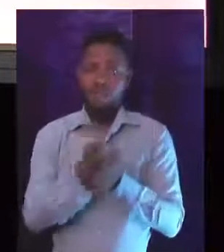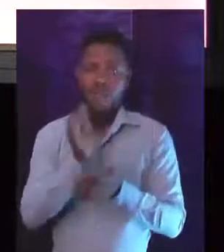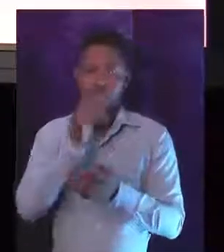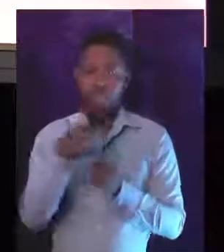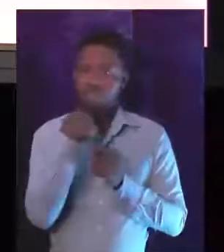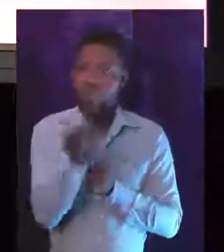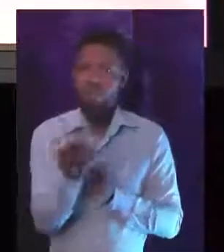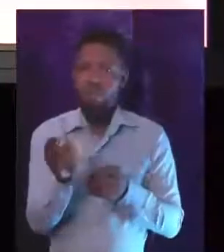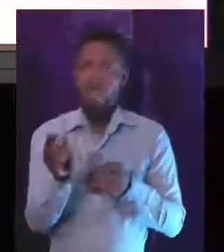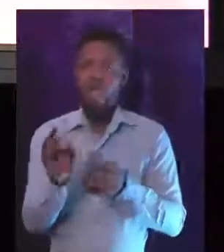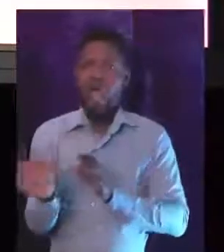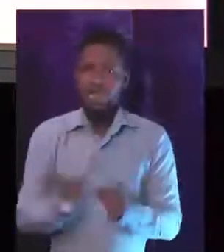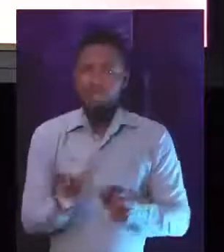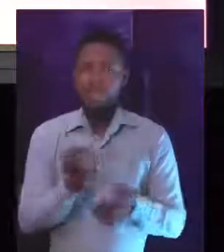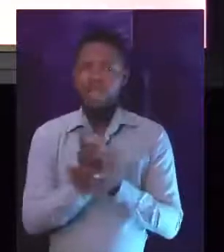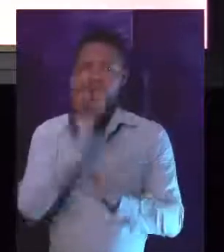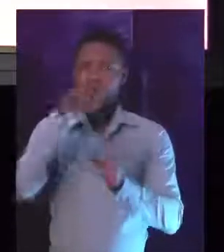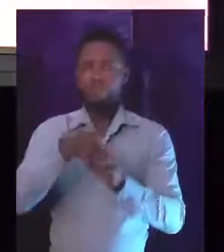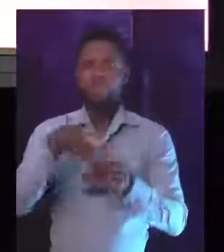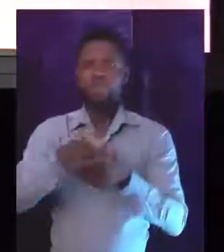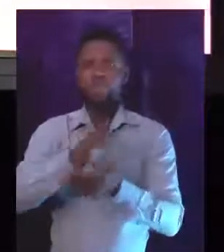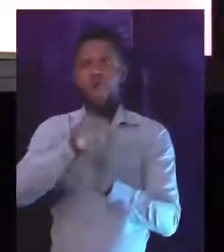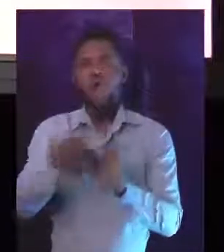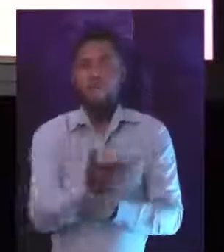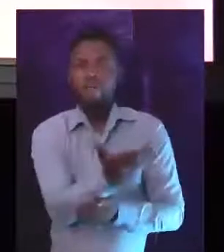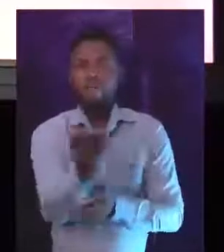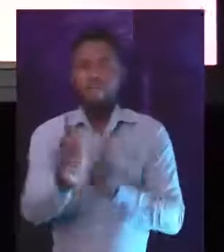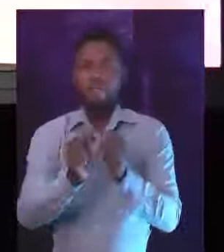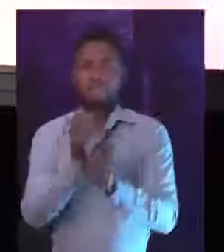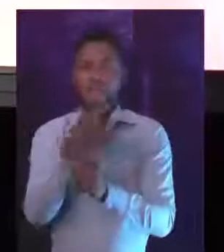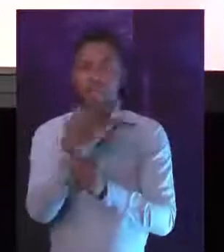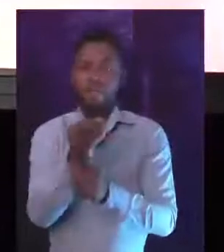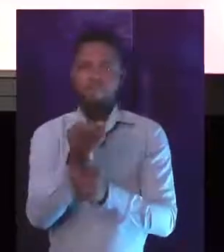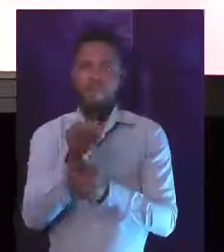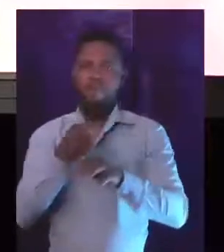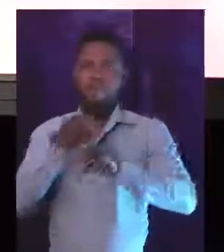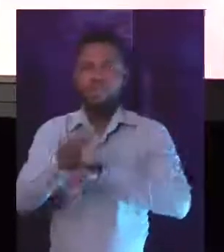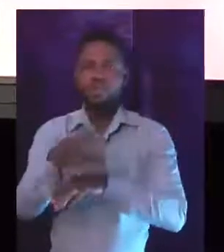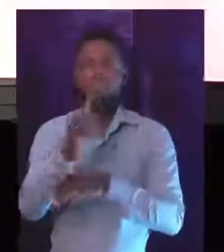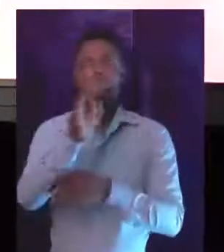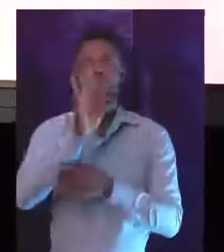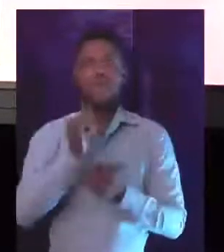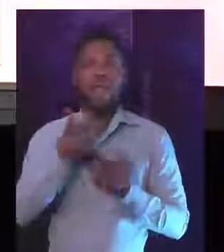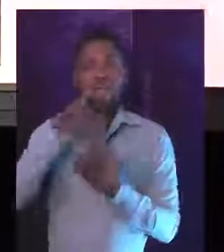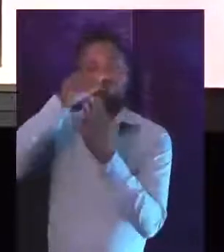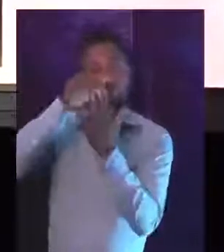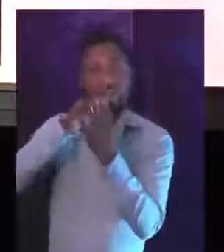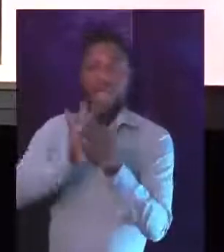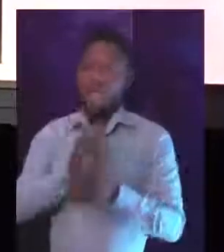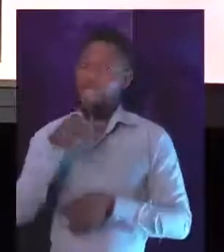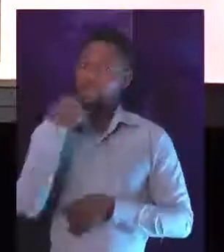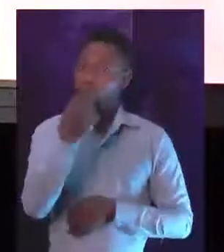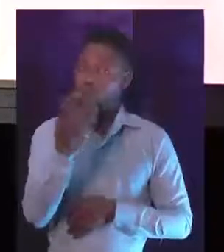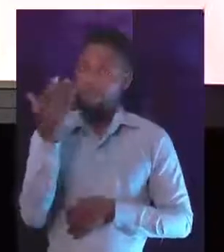I have videos that will tell you activities involved in all these types of forces. Like the ones